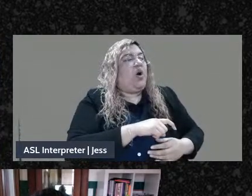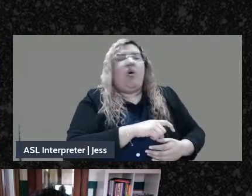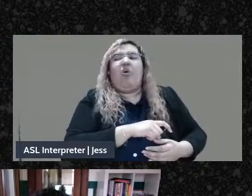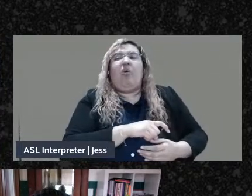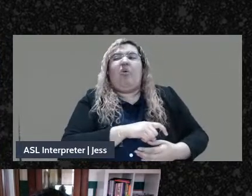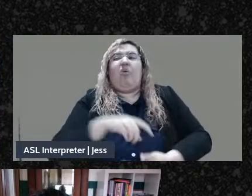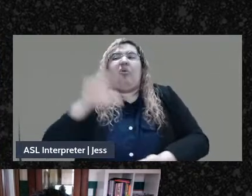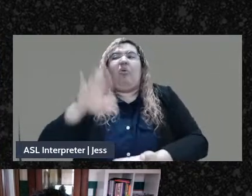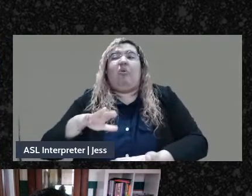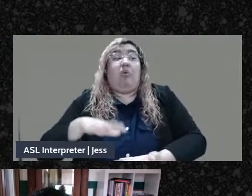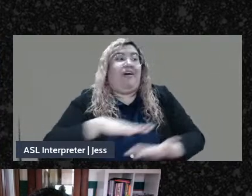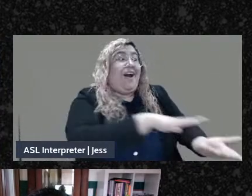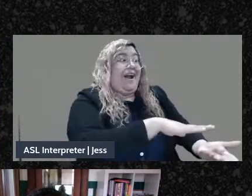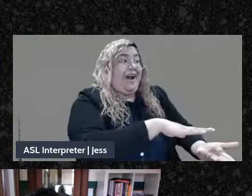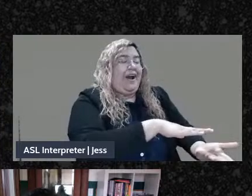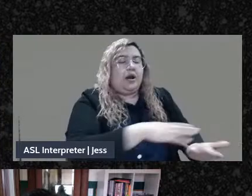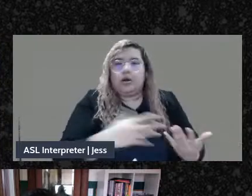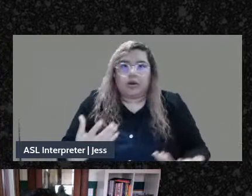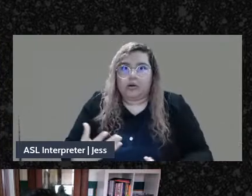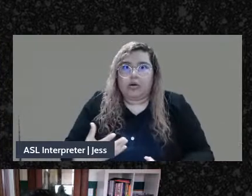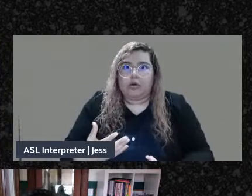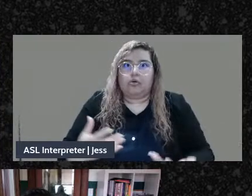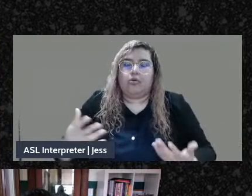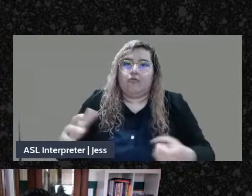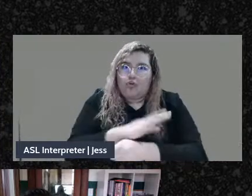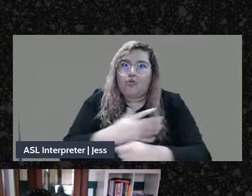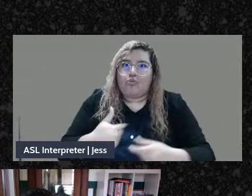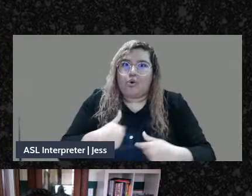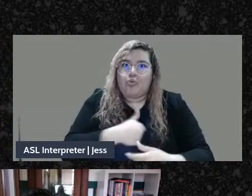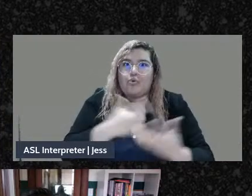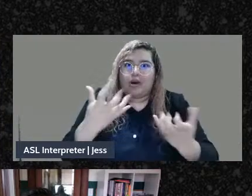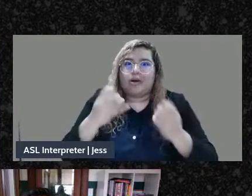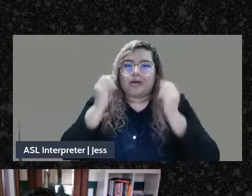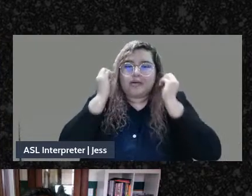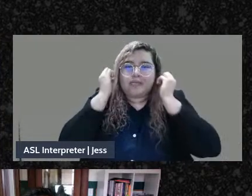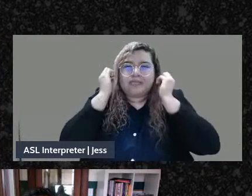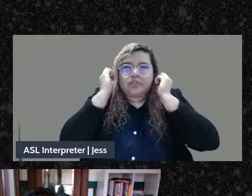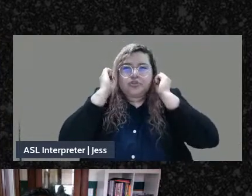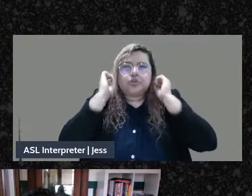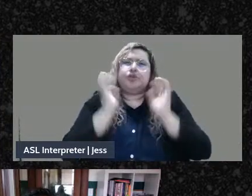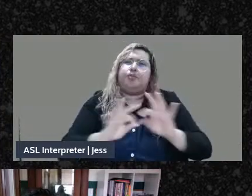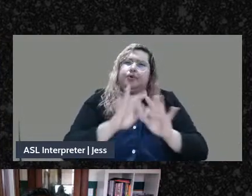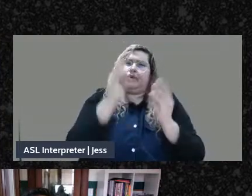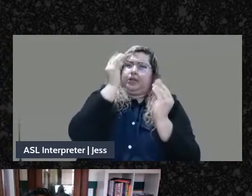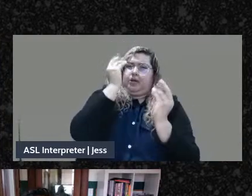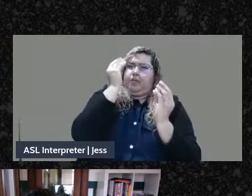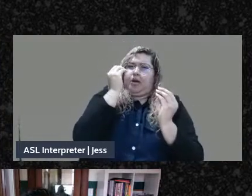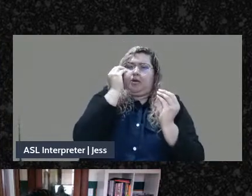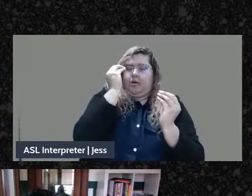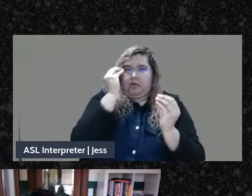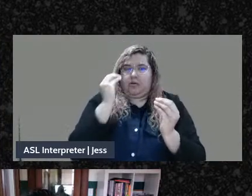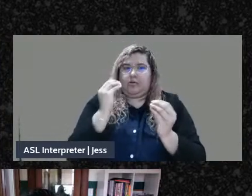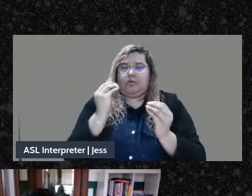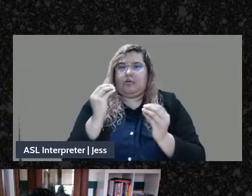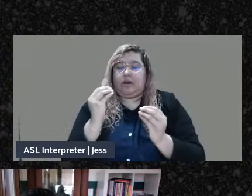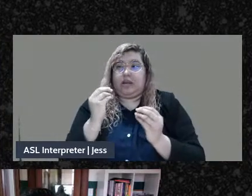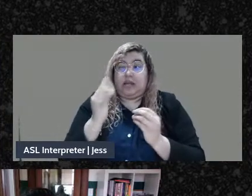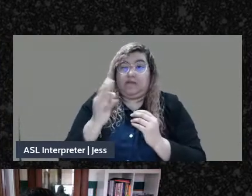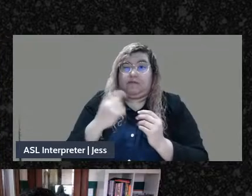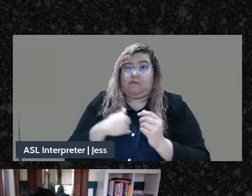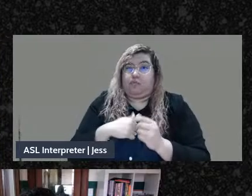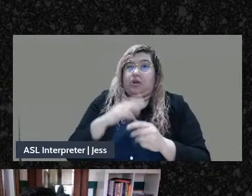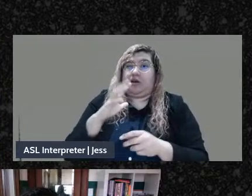like those two things to me have I think about those a lot in terms of if and when we engage in sort